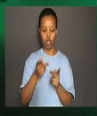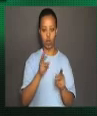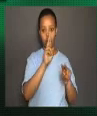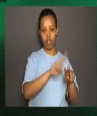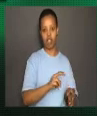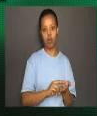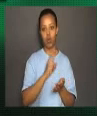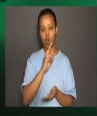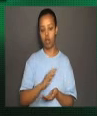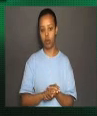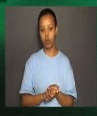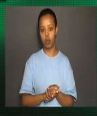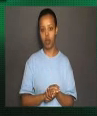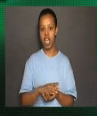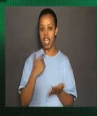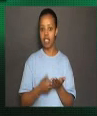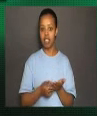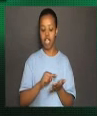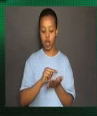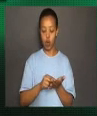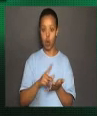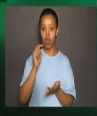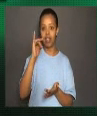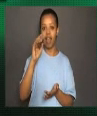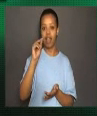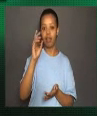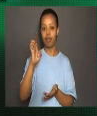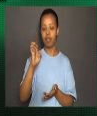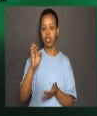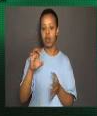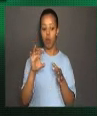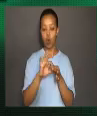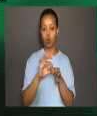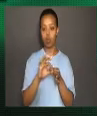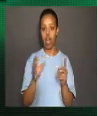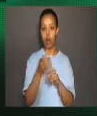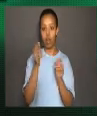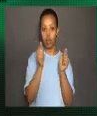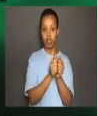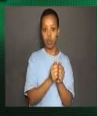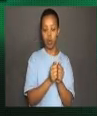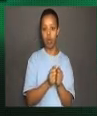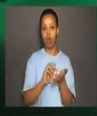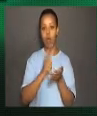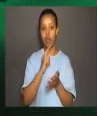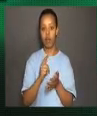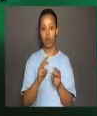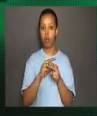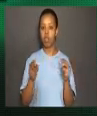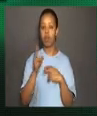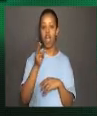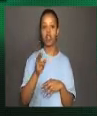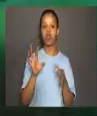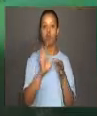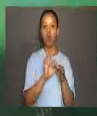The bonds that hold the nucleotides together in each strand are much stronger than the